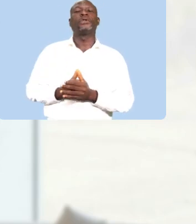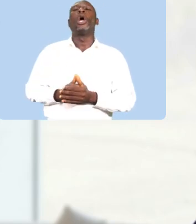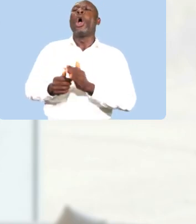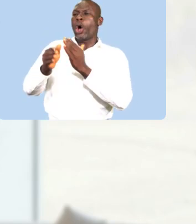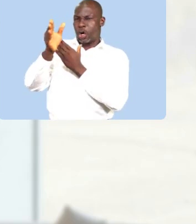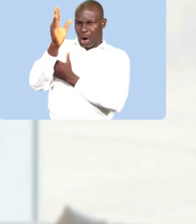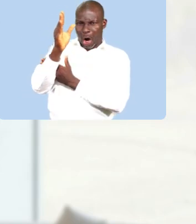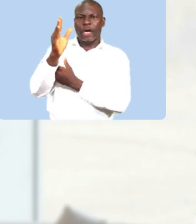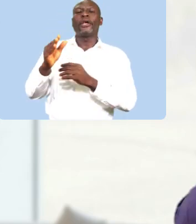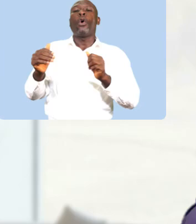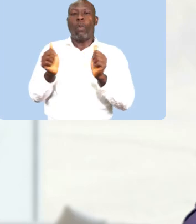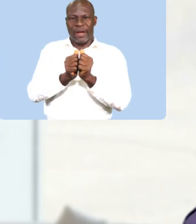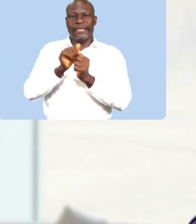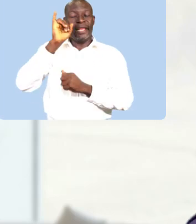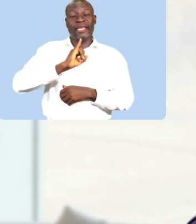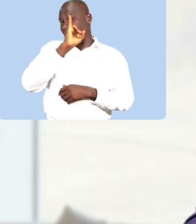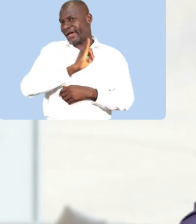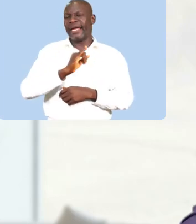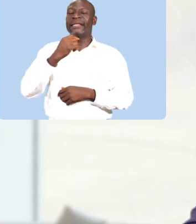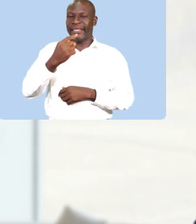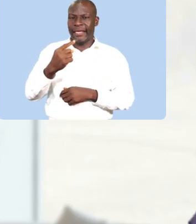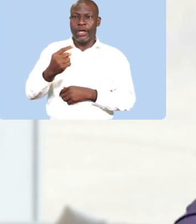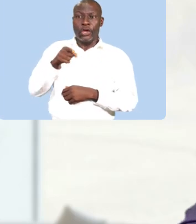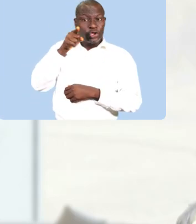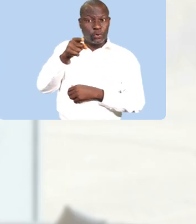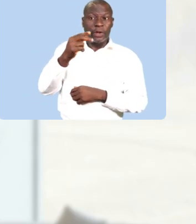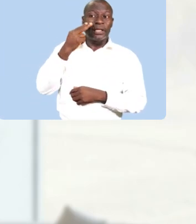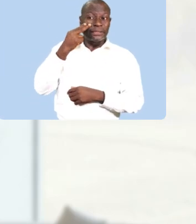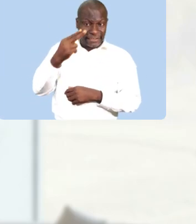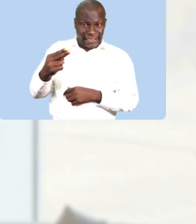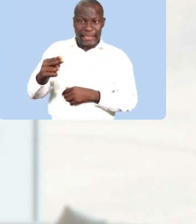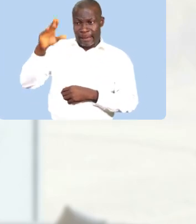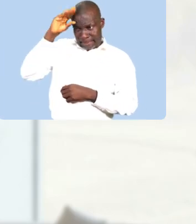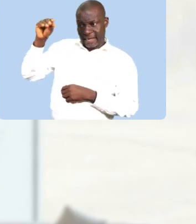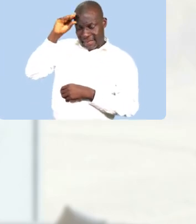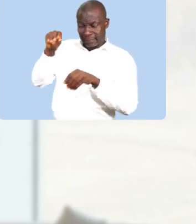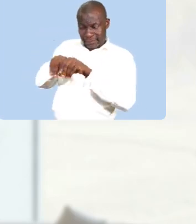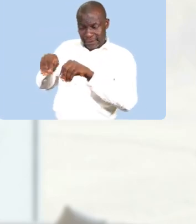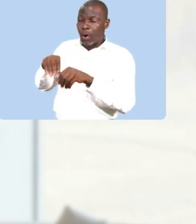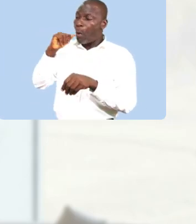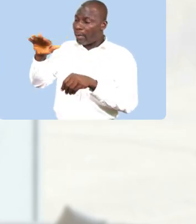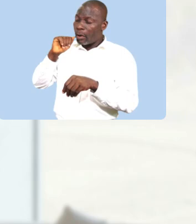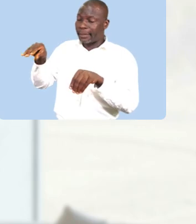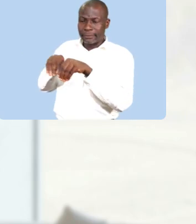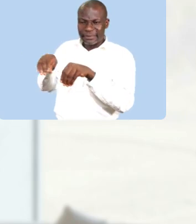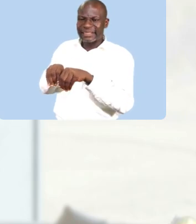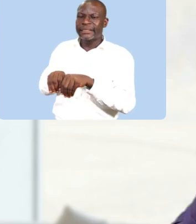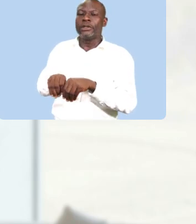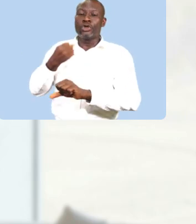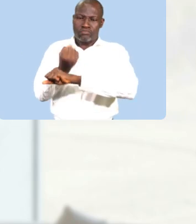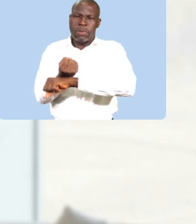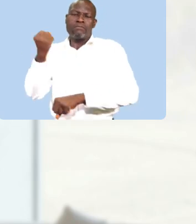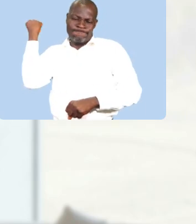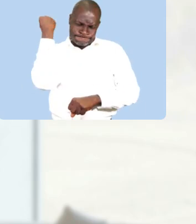Onyankopon wo Israel for breso se si ehunu se obema no obema pa ada, oba no oba ada. Ye si omo abo na yenku won. And